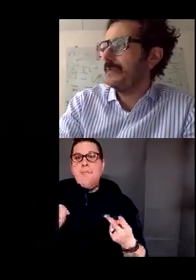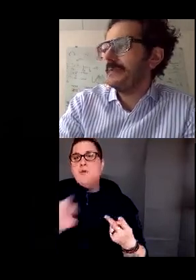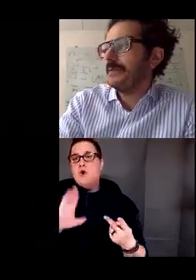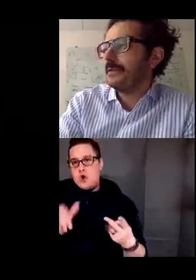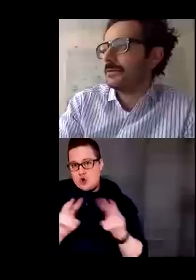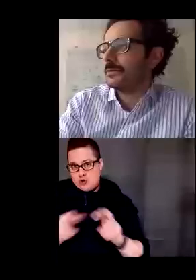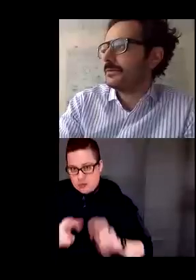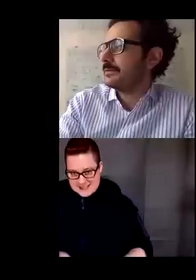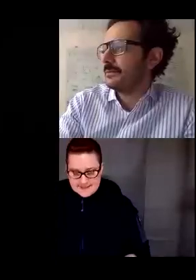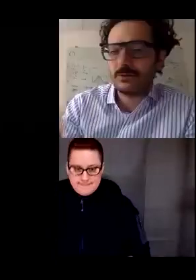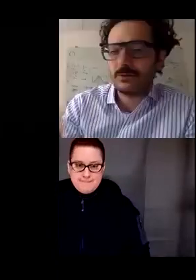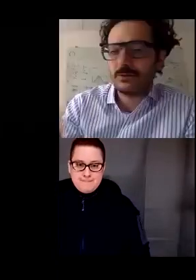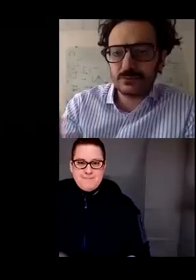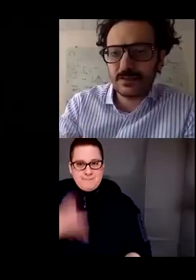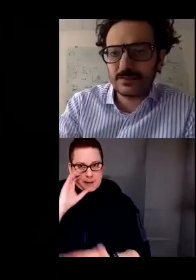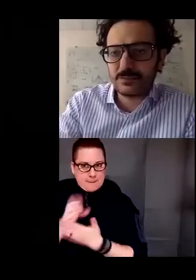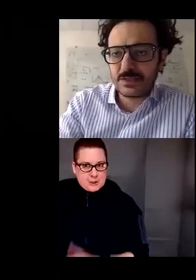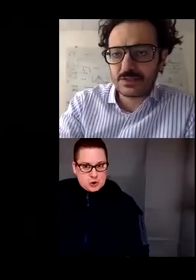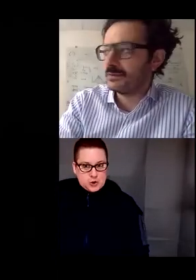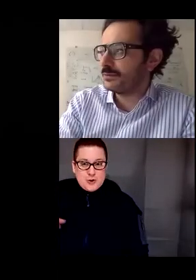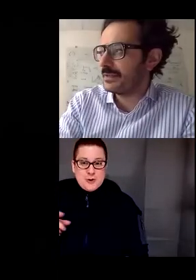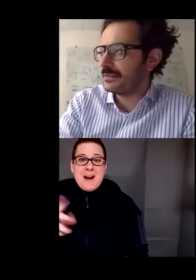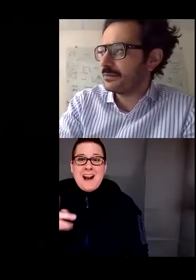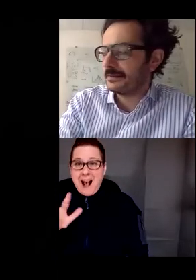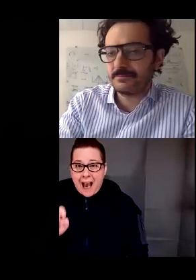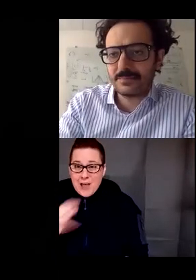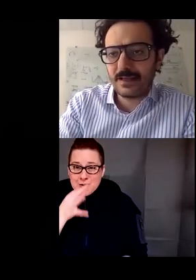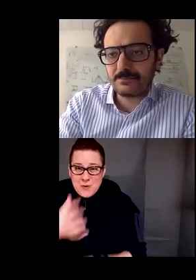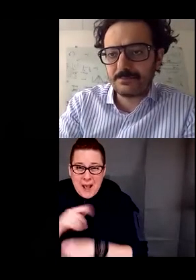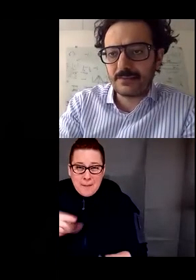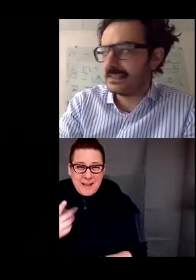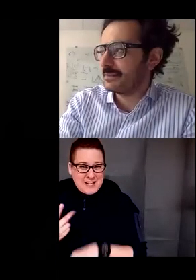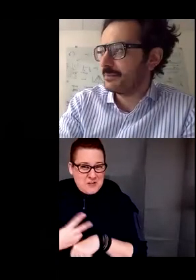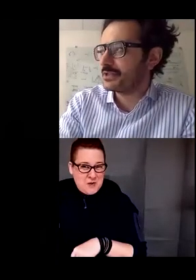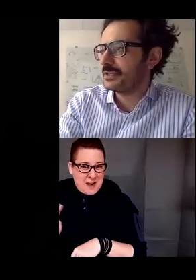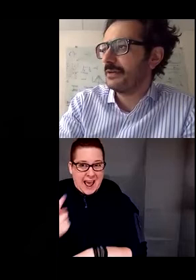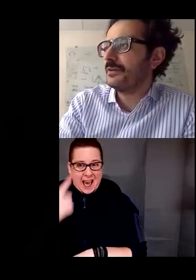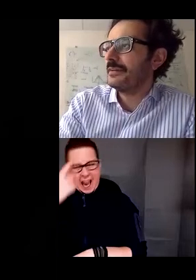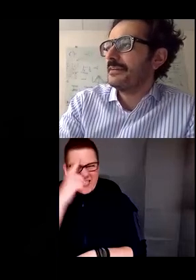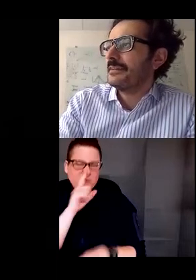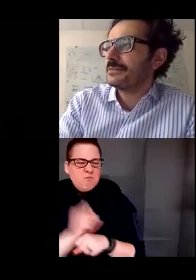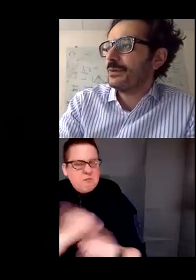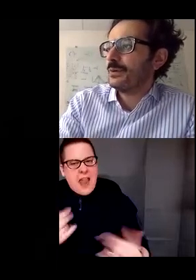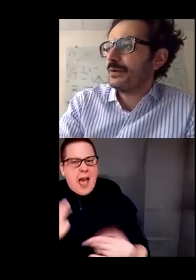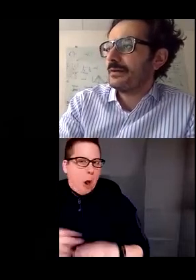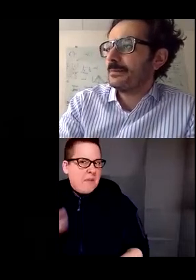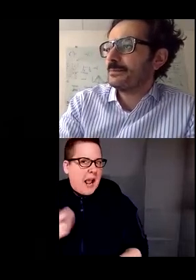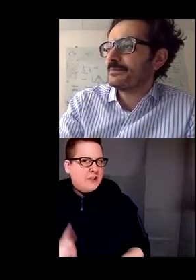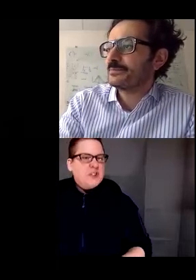Kyle here, who is about to get his PhD in 2 days. So I think he's a PhD now.